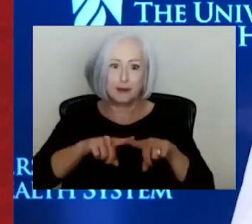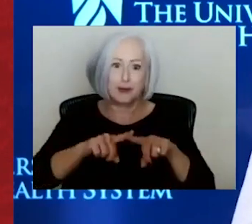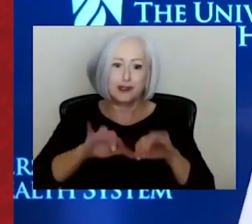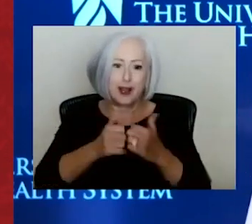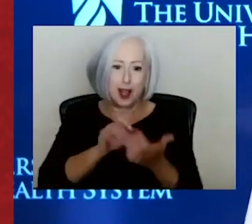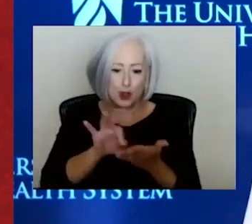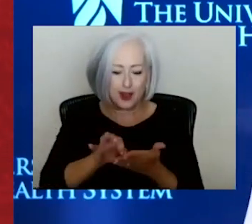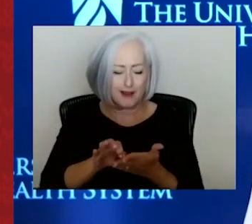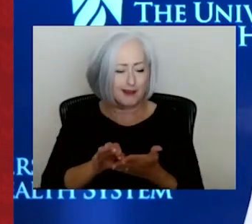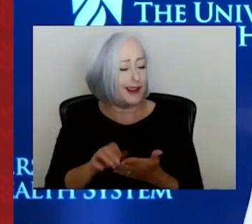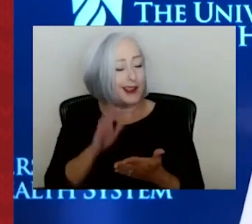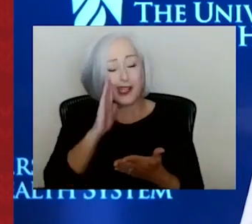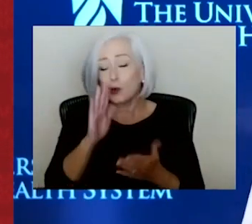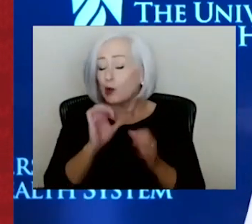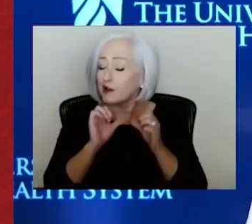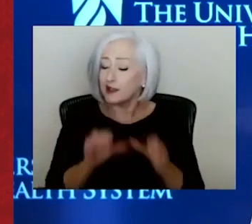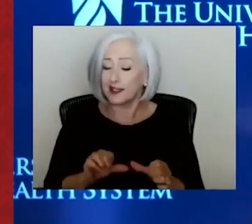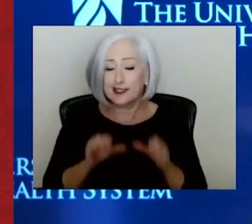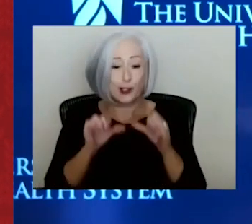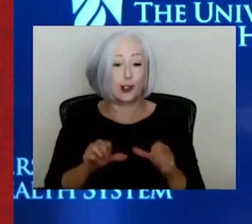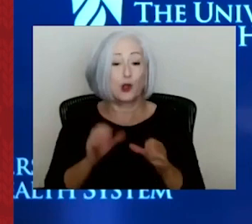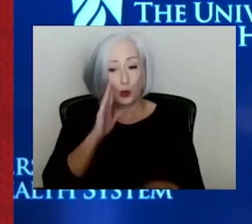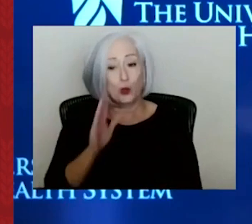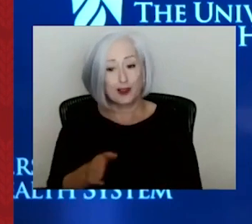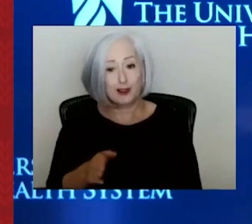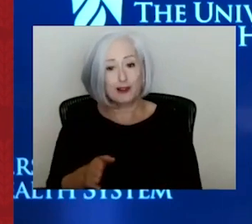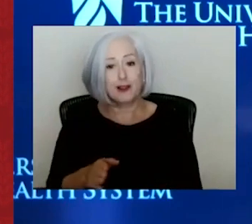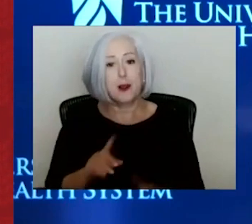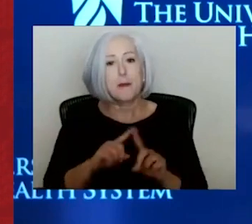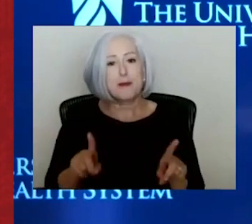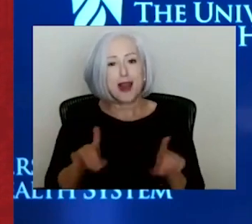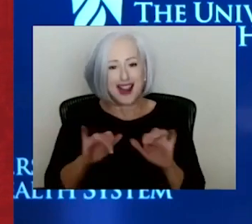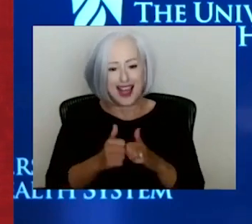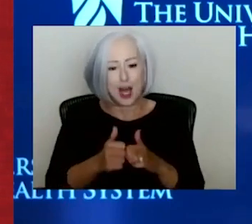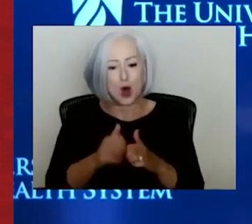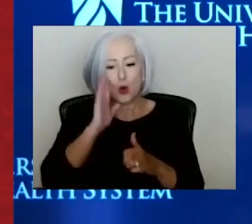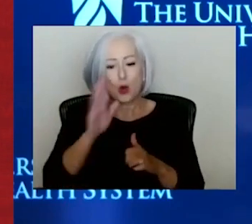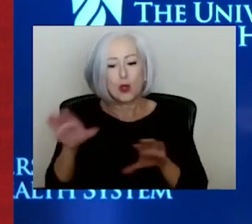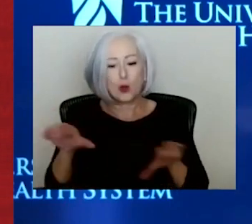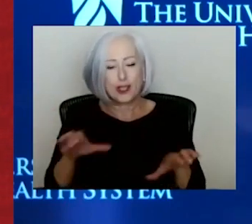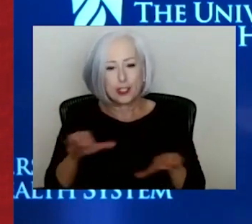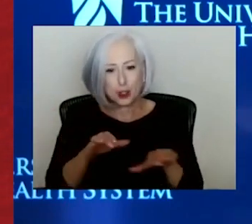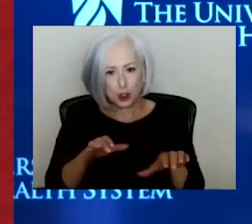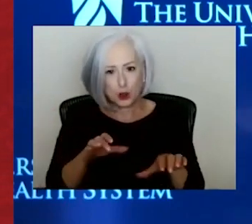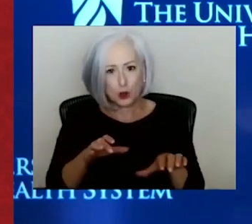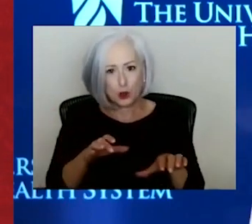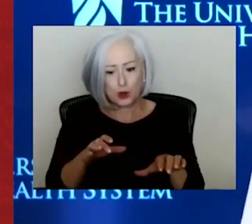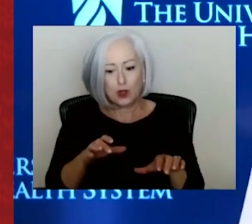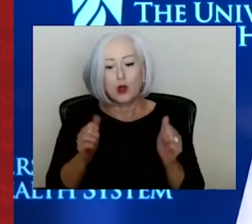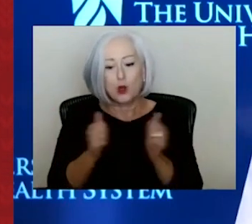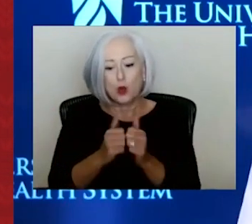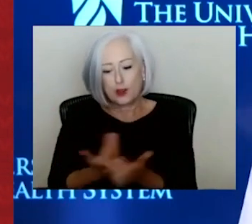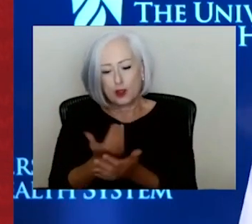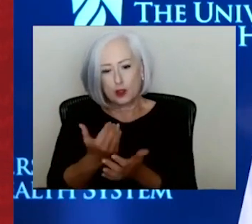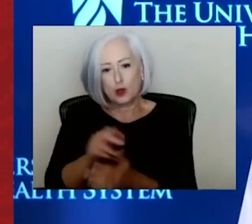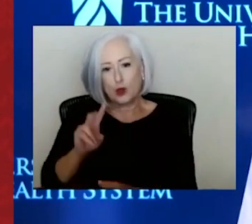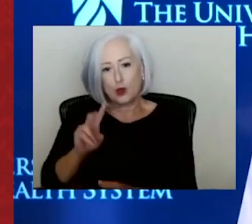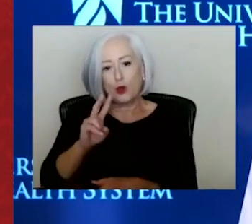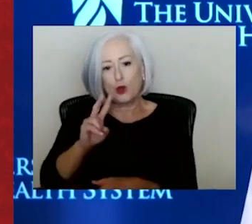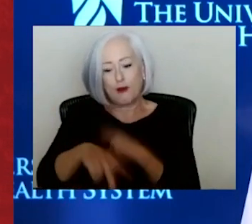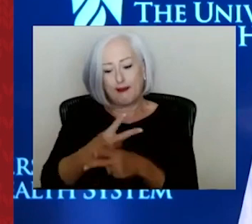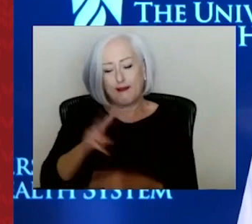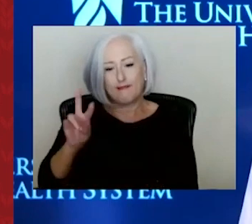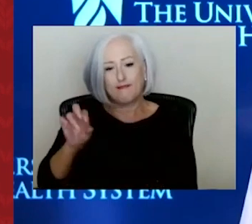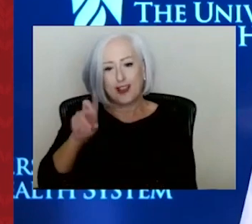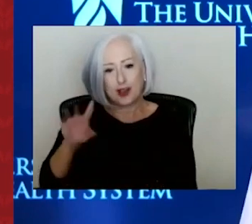through. The question is going to be, how will we fare with those other variants that come along? And they've clearly